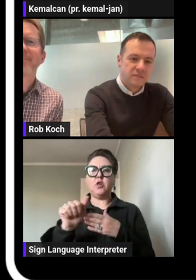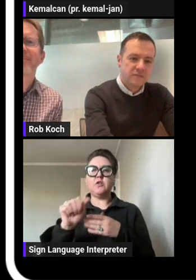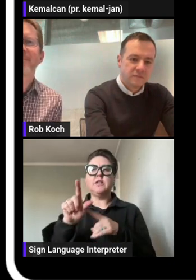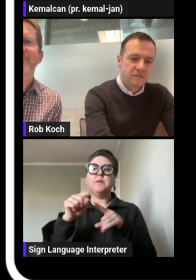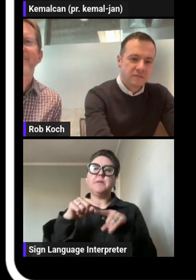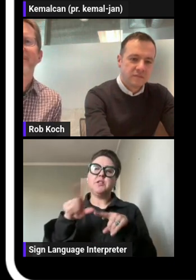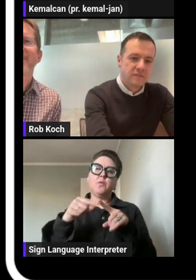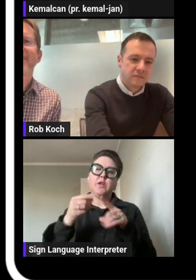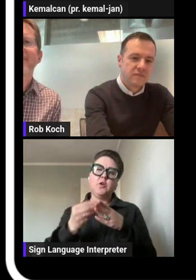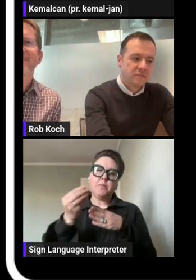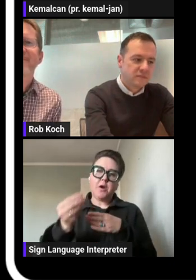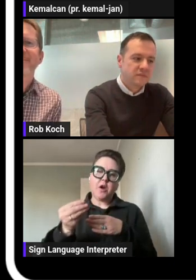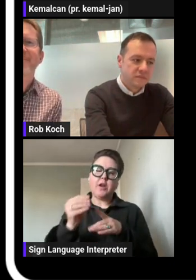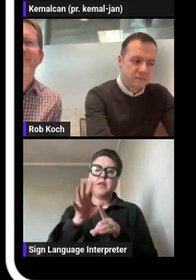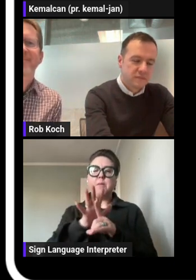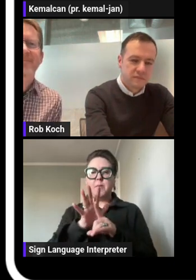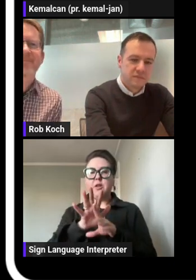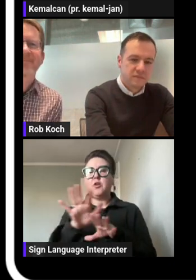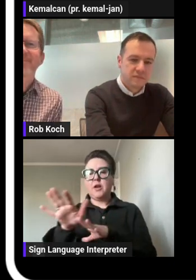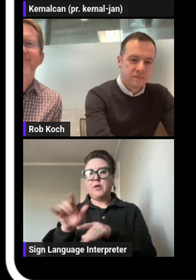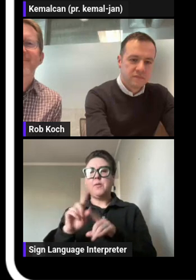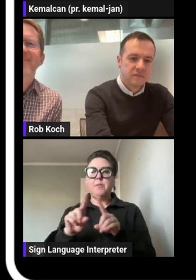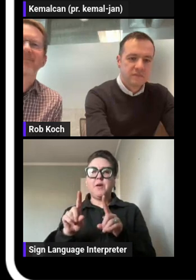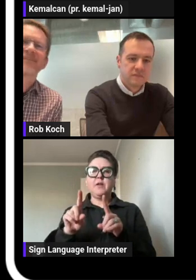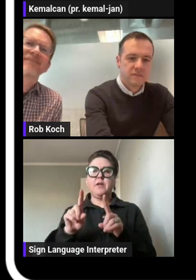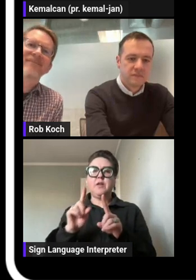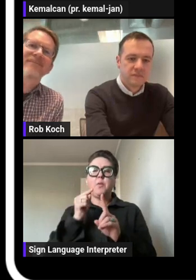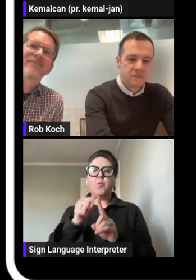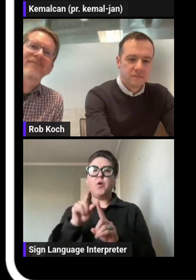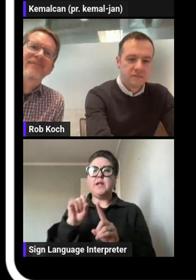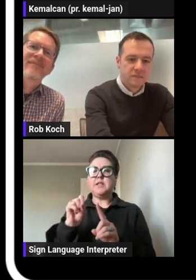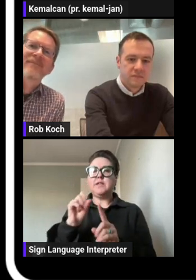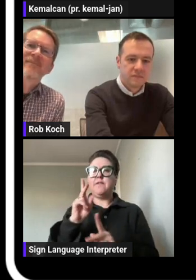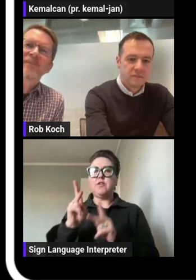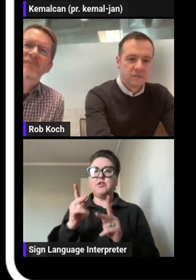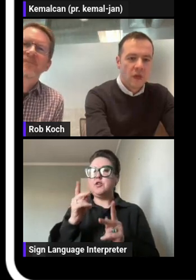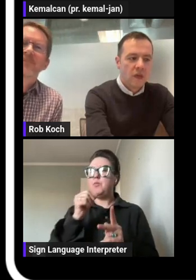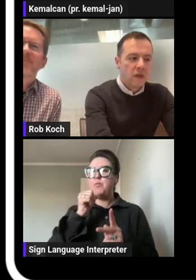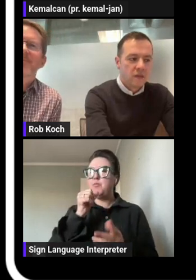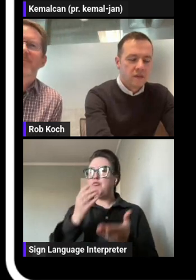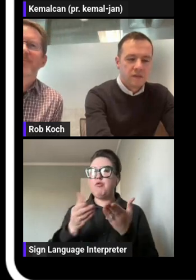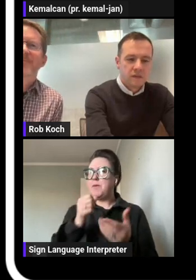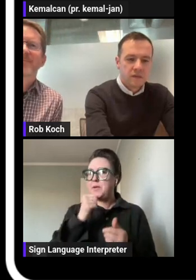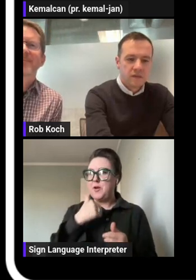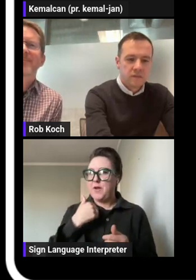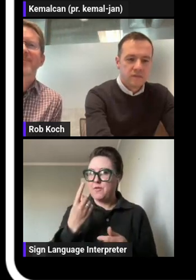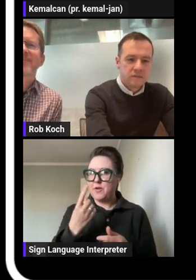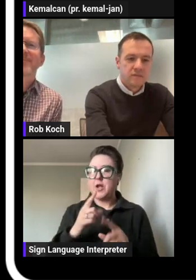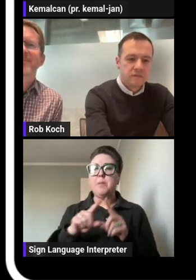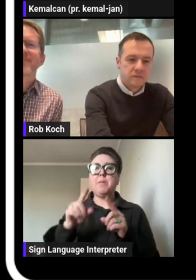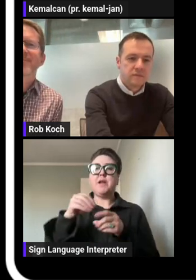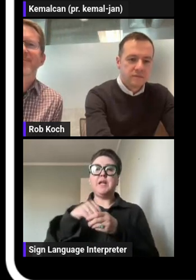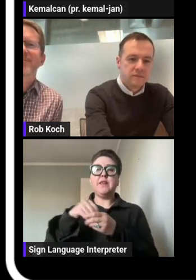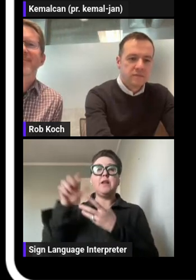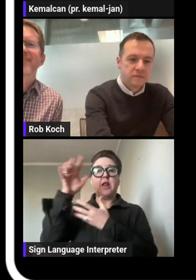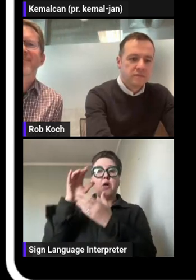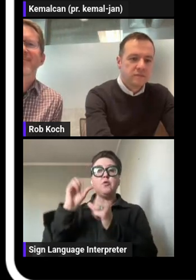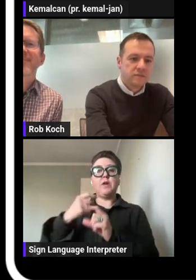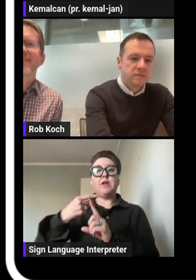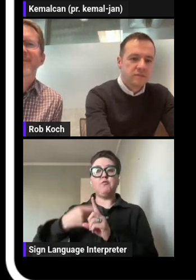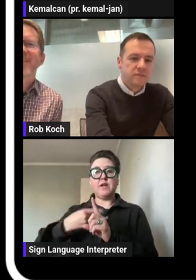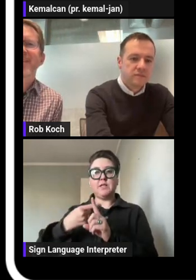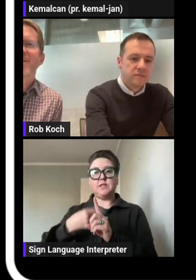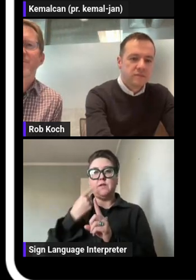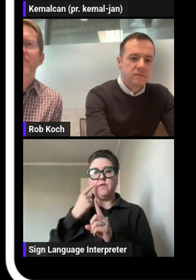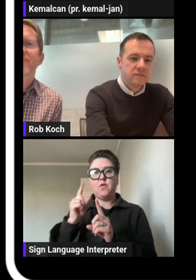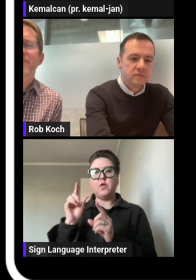and what's most popular right now. But the point is that folks, you probably don't own one, but in the cloud, you can rent it for